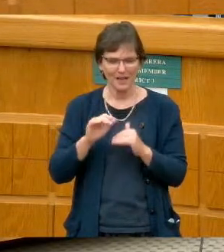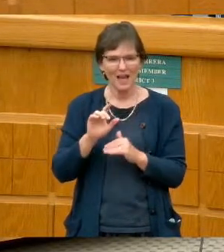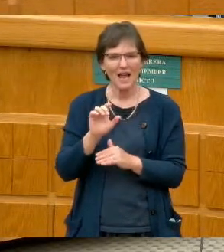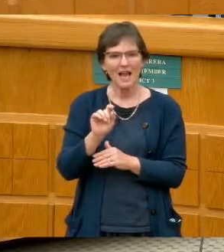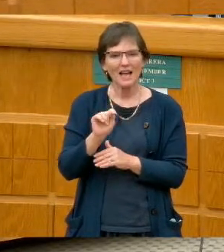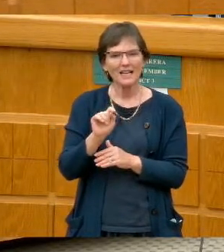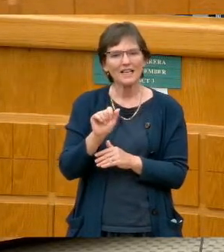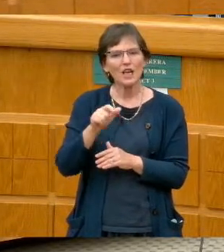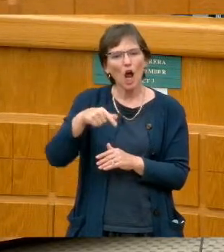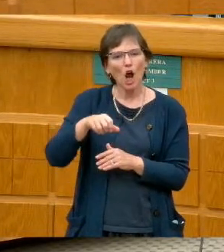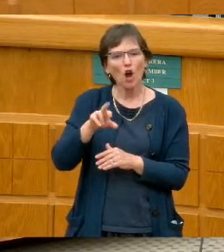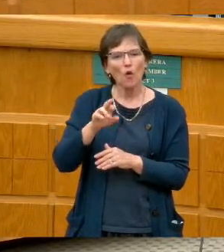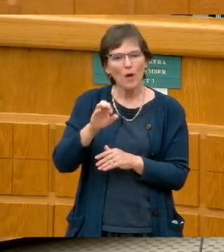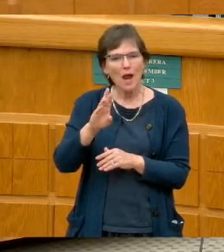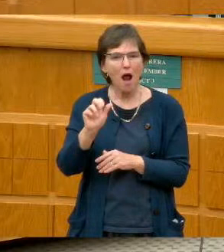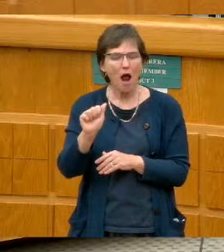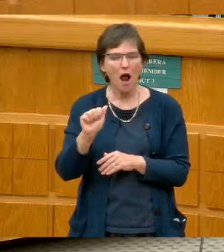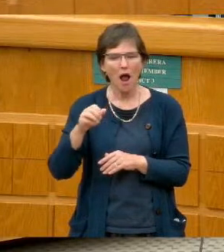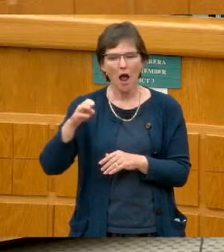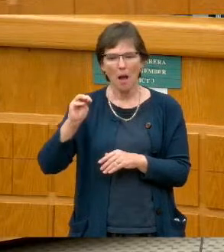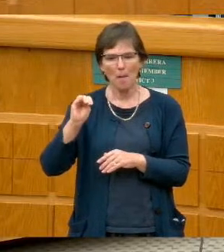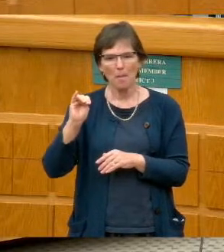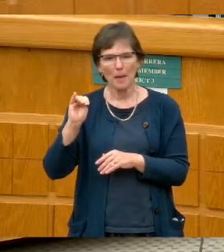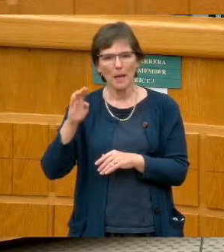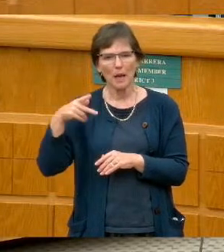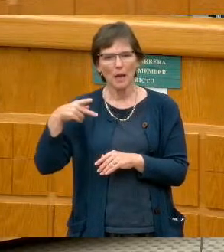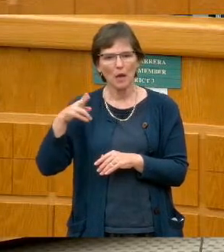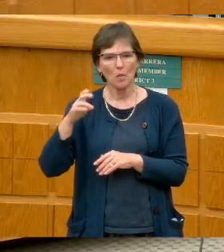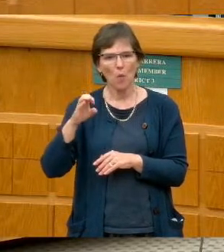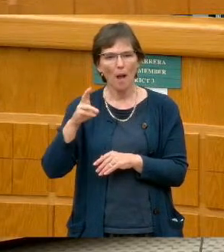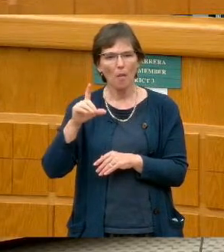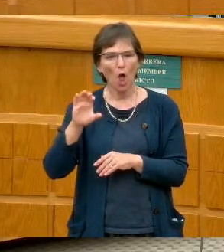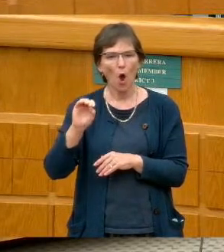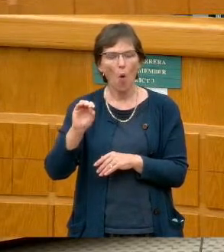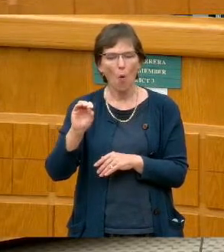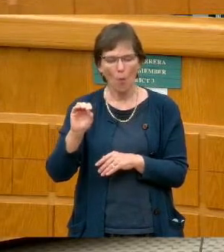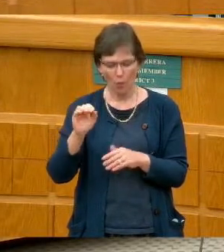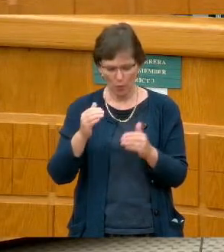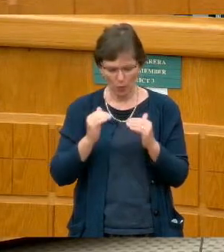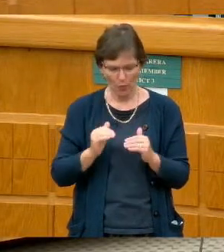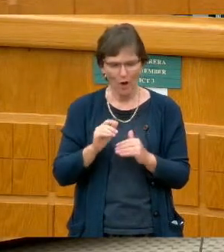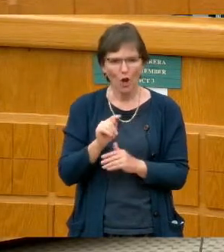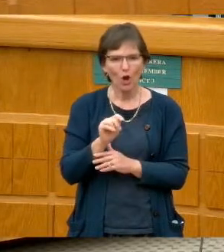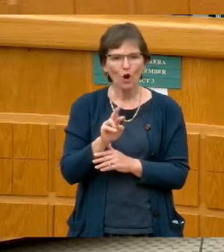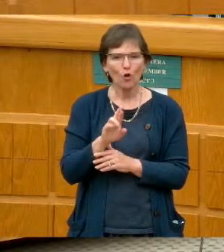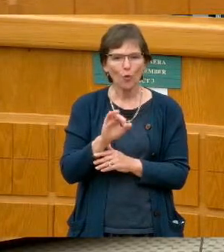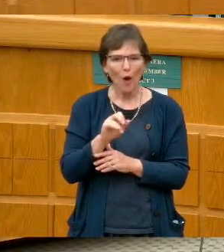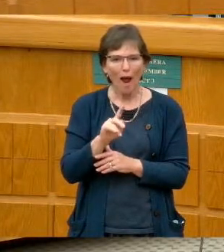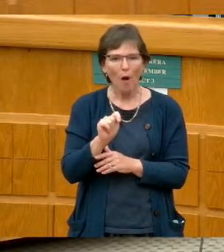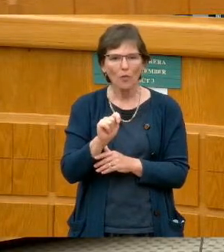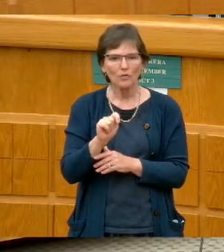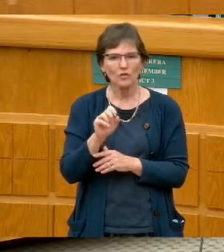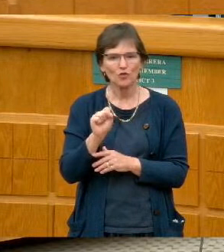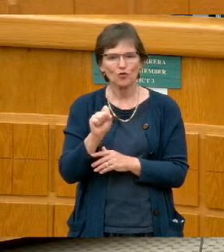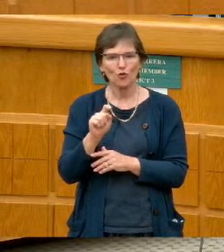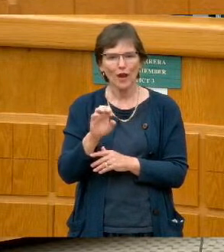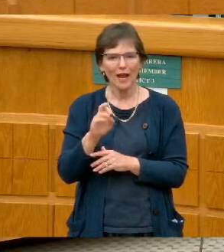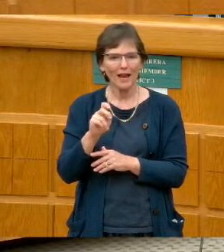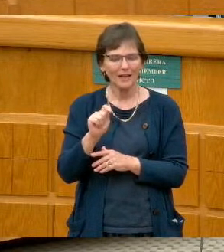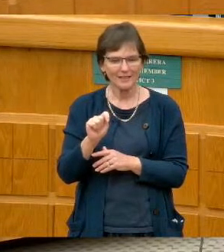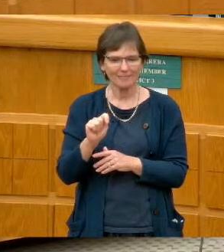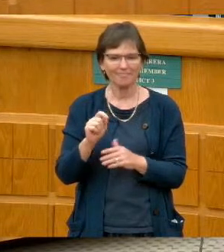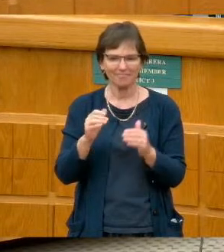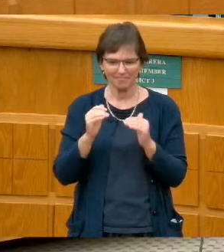Pueblo Mexican Restaurant, TGI Fridays, Trout Street Bar and Grill in Port Aransas, Twin Peaks in